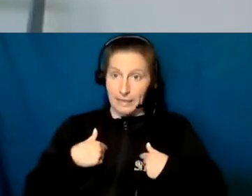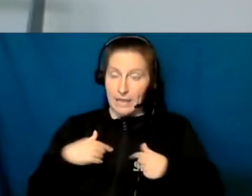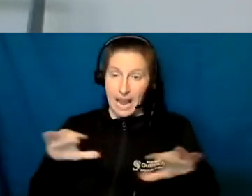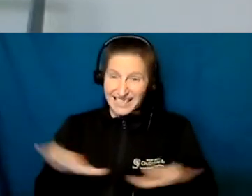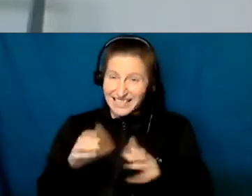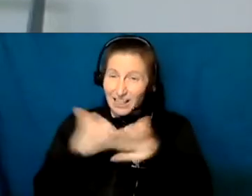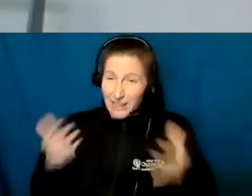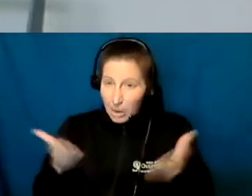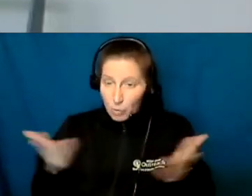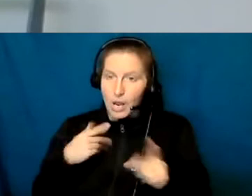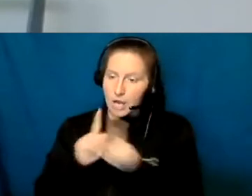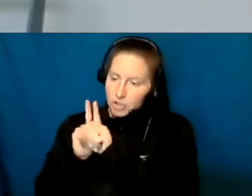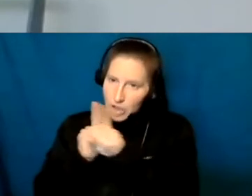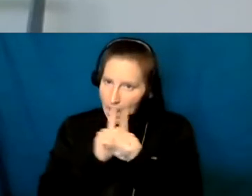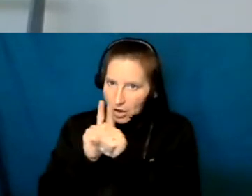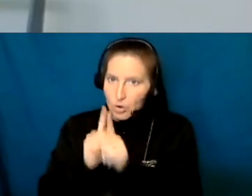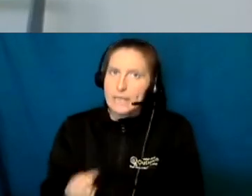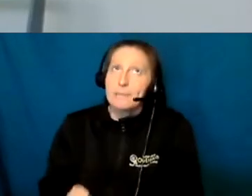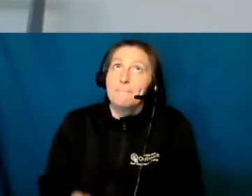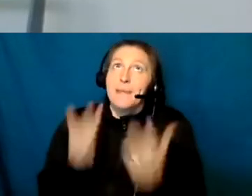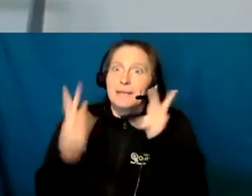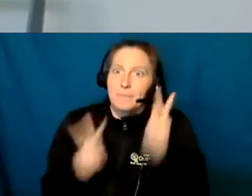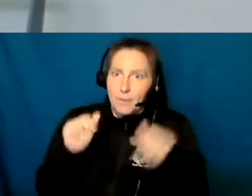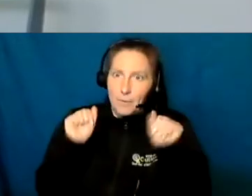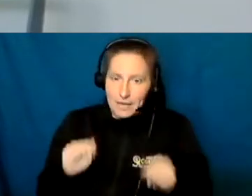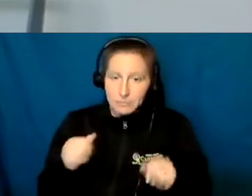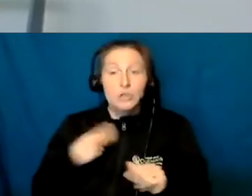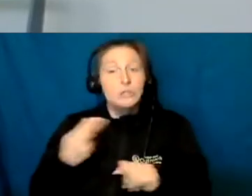I shadowed as many people that I could. Actually, starting